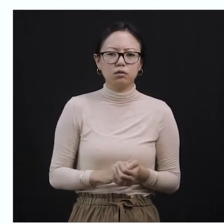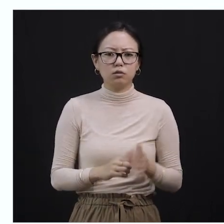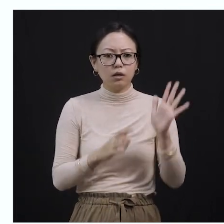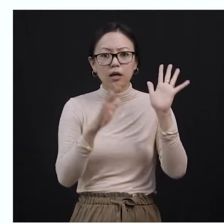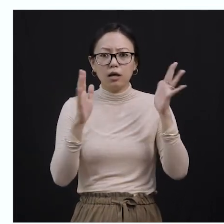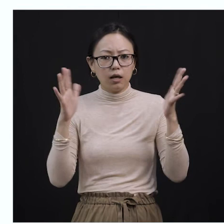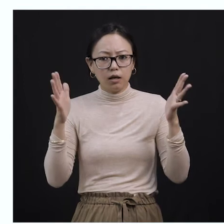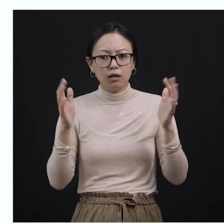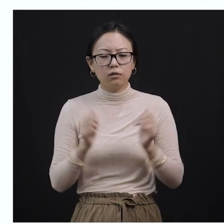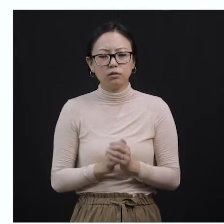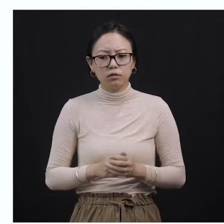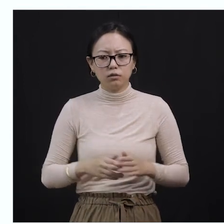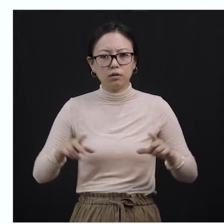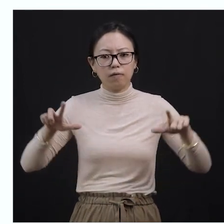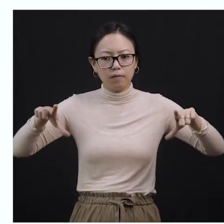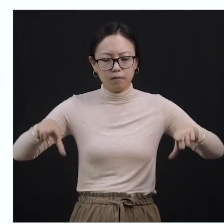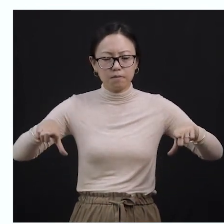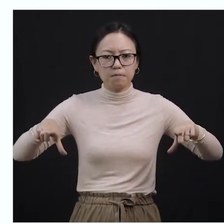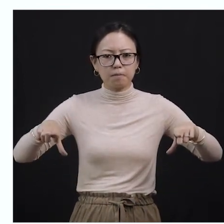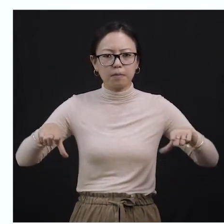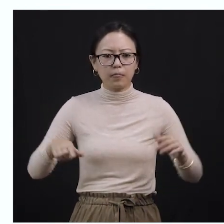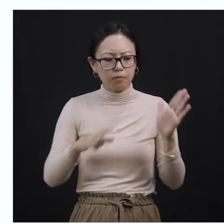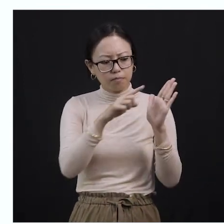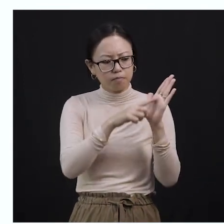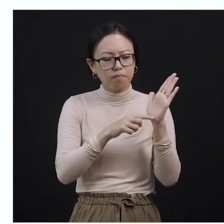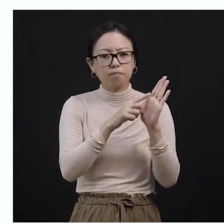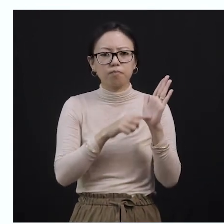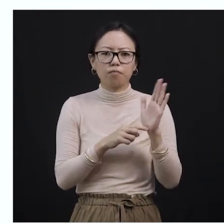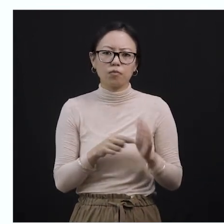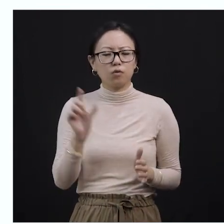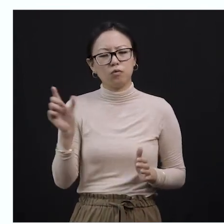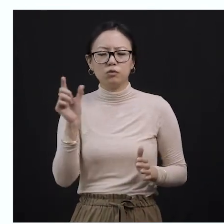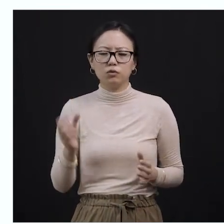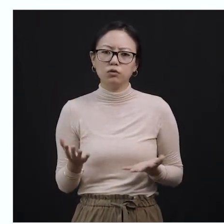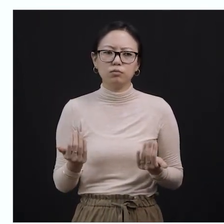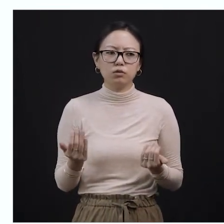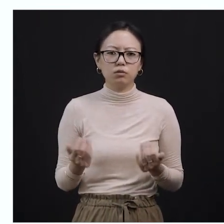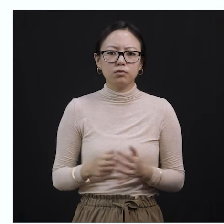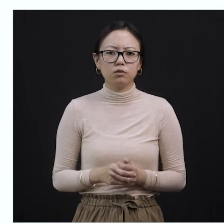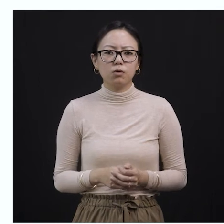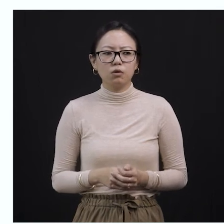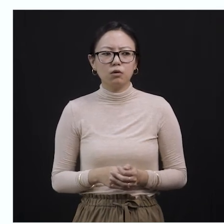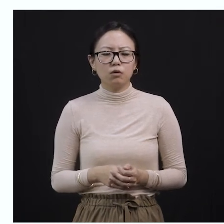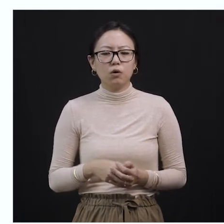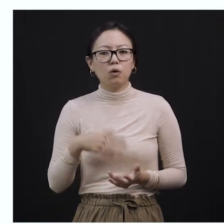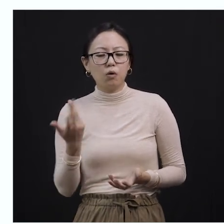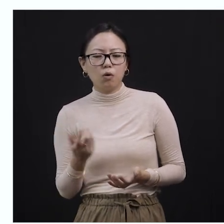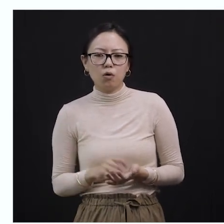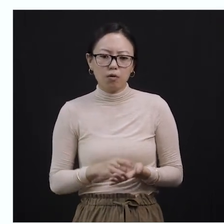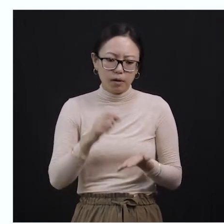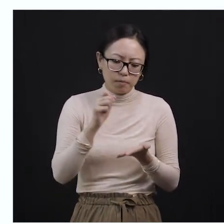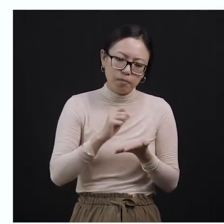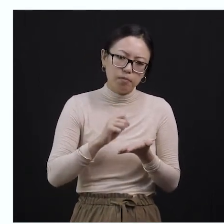things to measure. All right. So, for example, you can use a pencil to measure things. You can use your hand